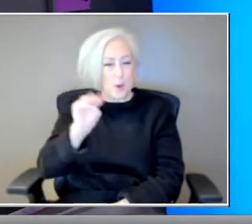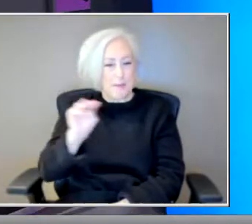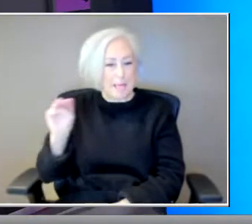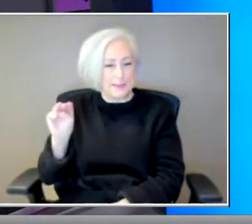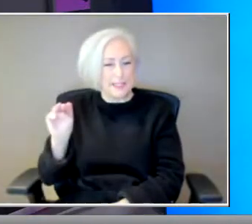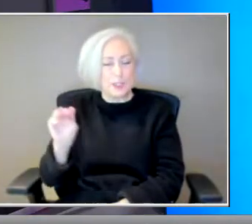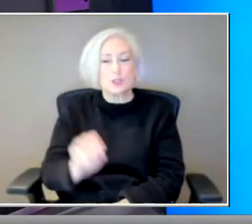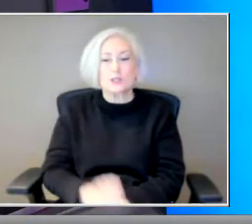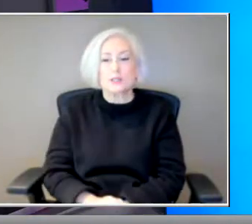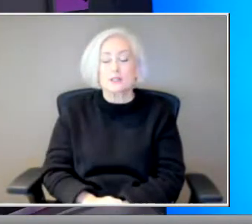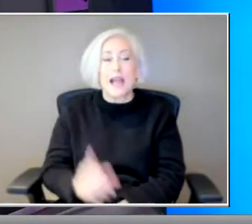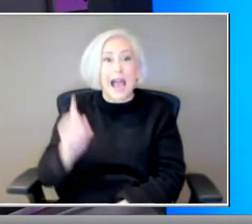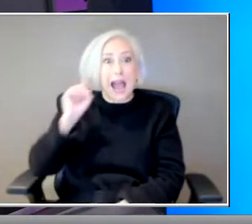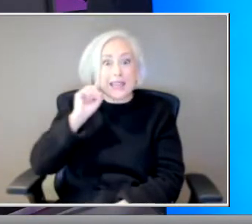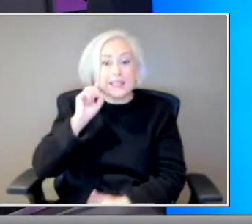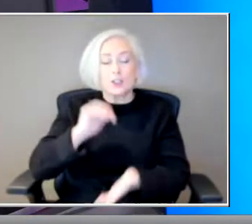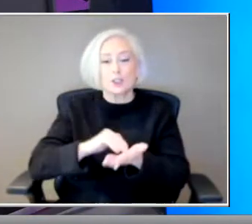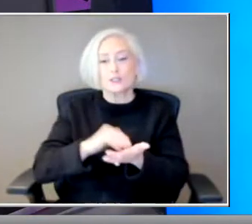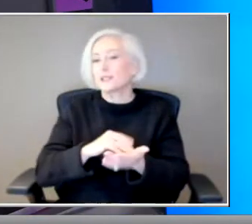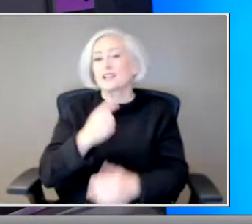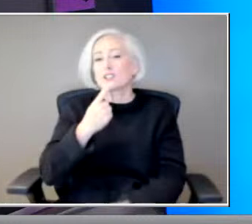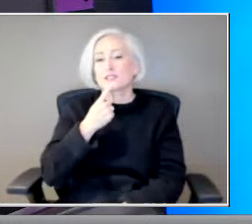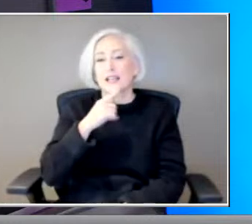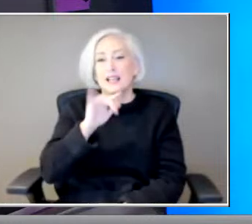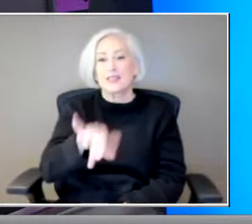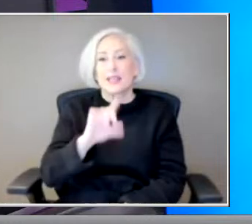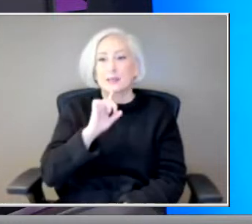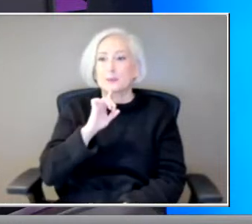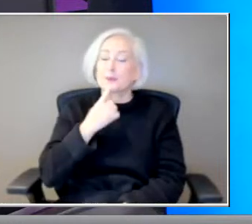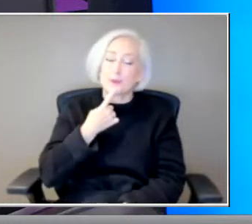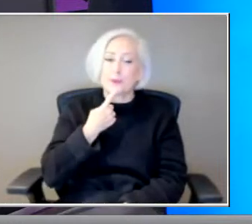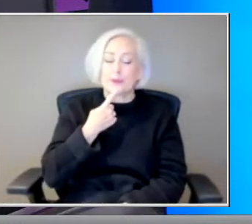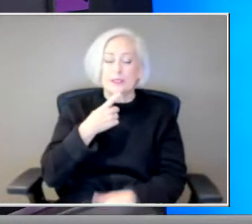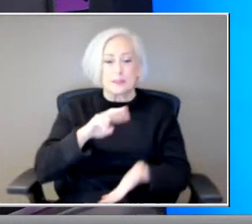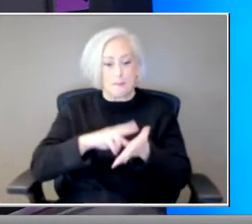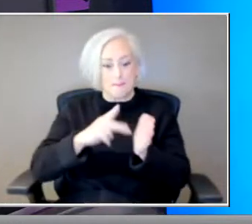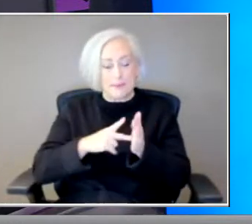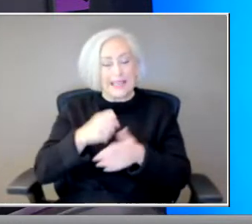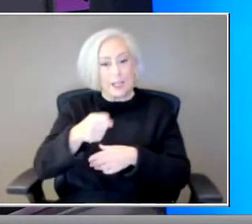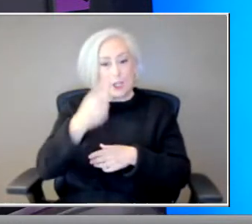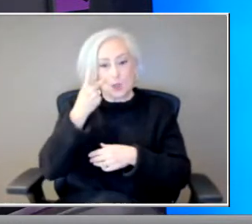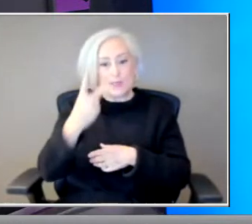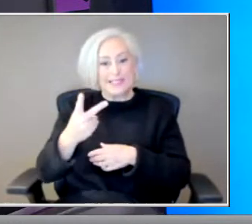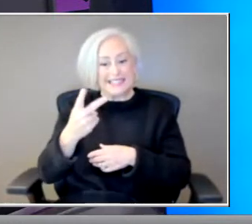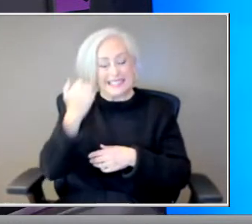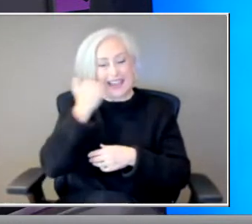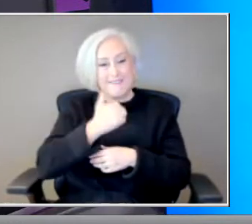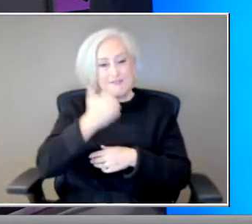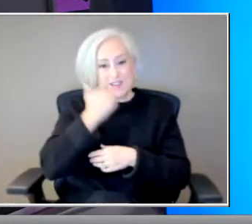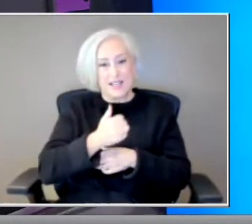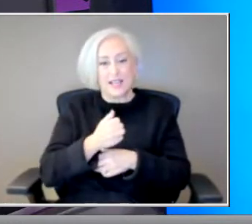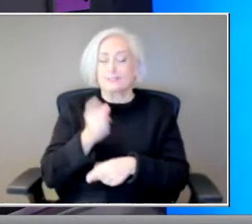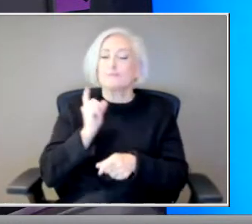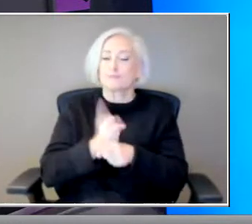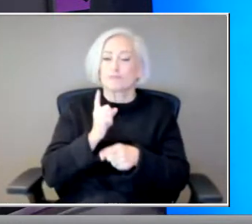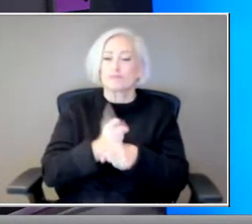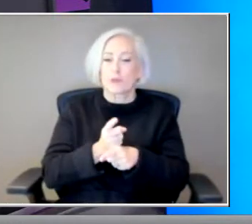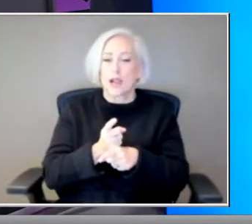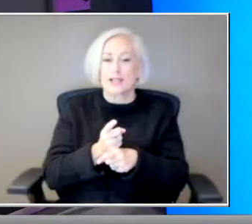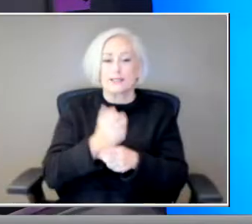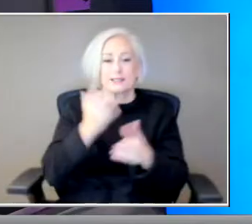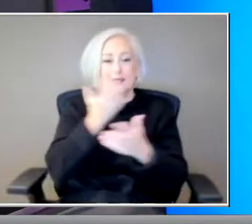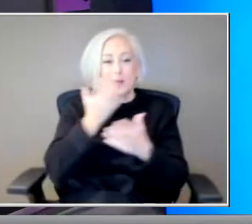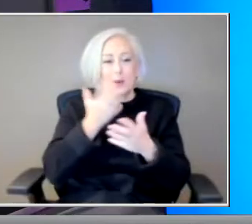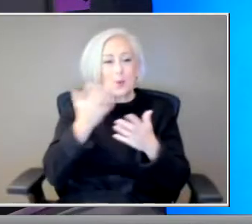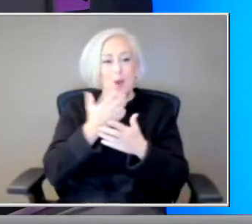hear doctors say, yeah, that's significant, that means that you see these things every day. Yeah. Correct, yeah. Wow, you're quite a guy.